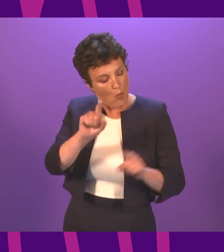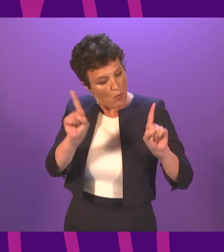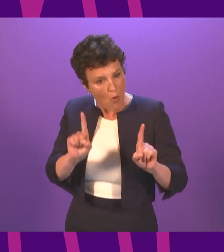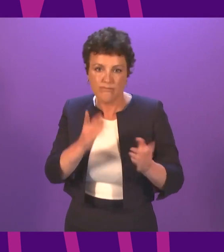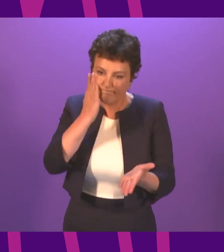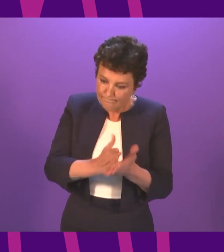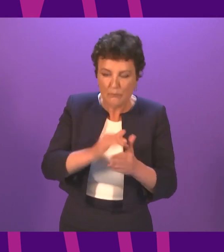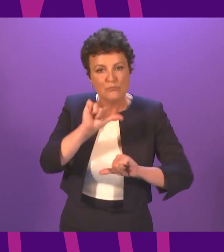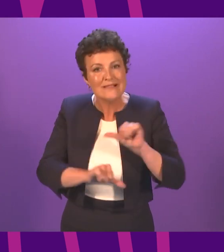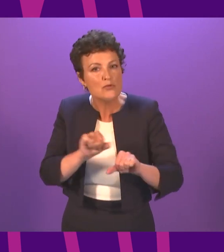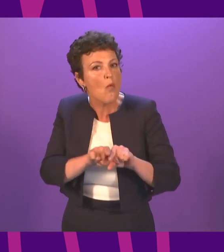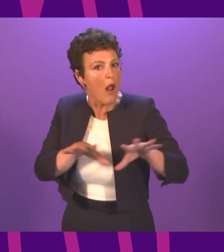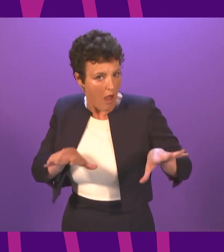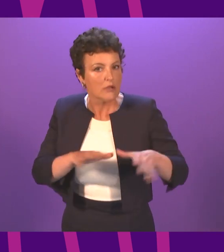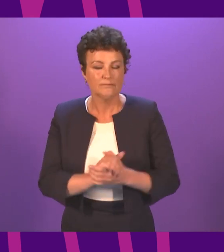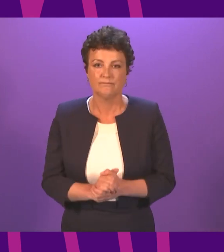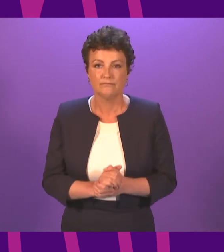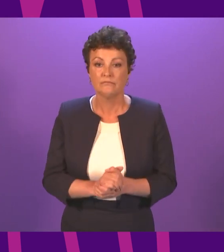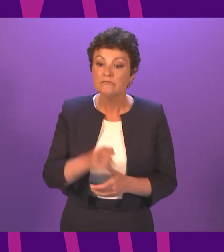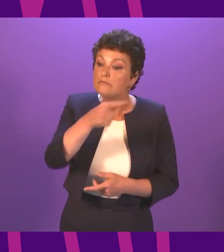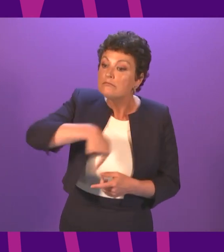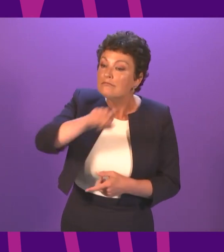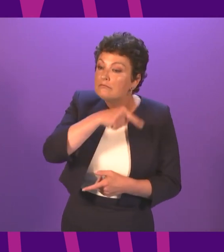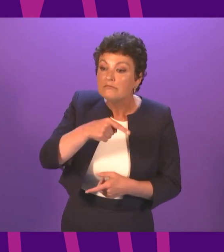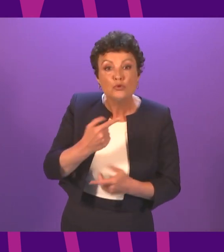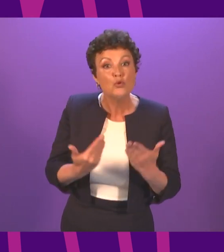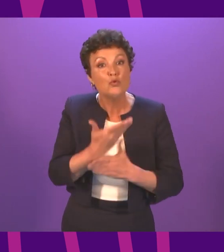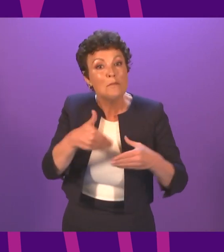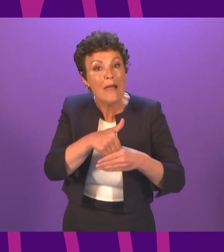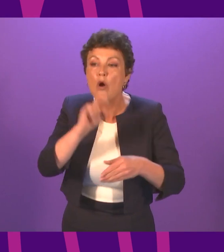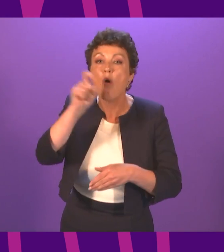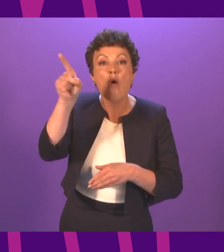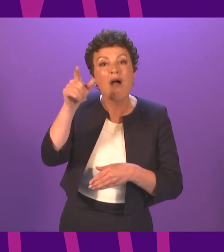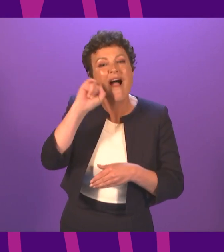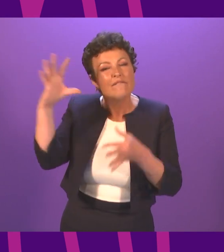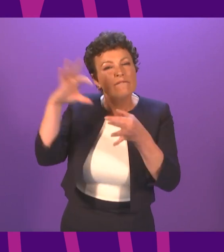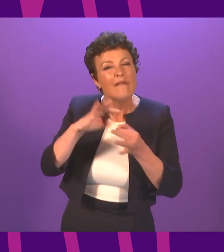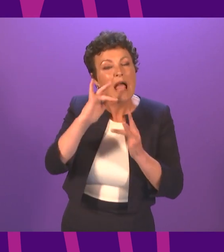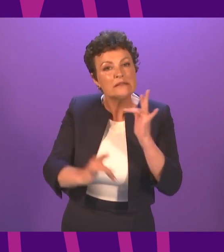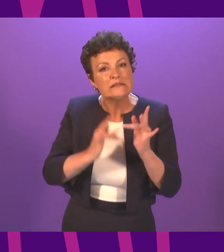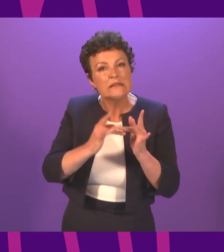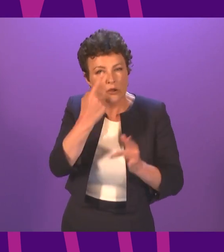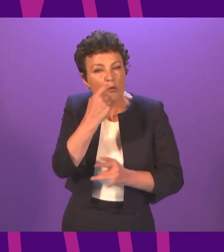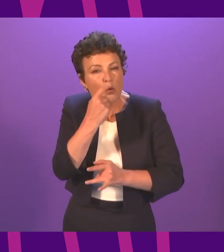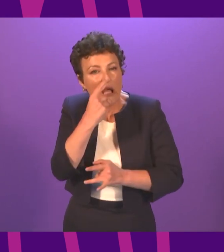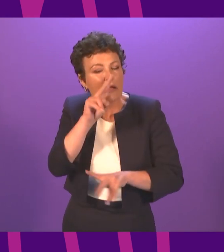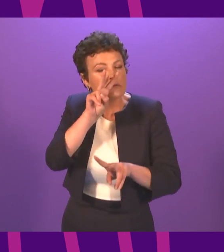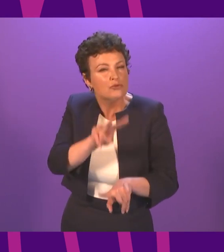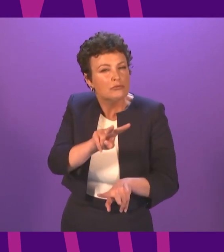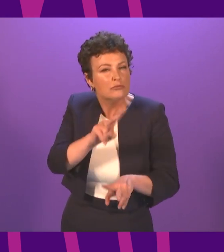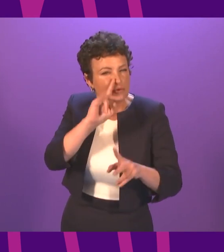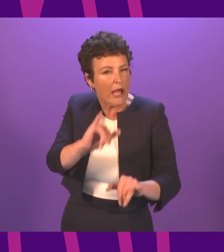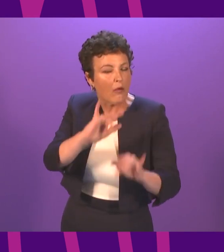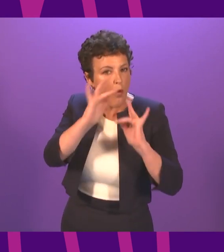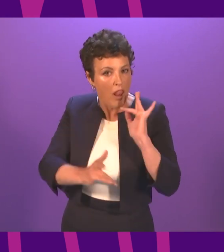also be provided in the chat function for those members who are taking part remotely. I have received three valid nominations